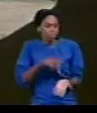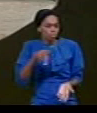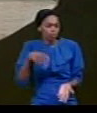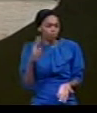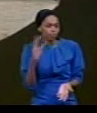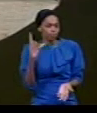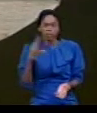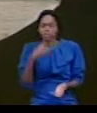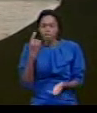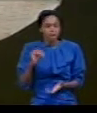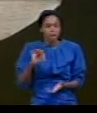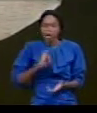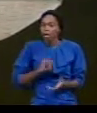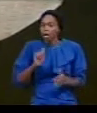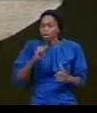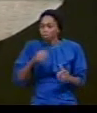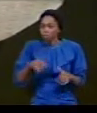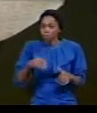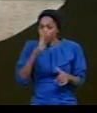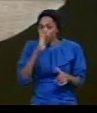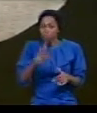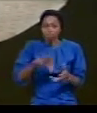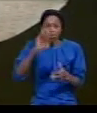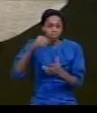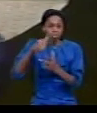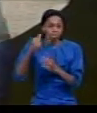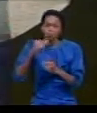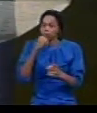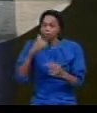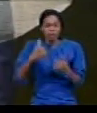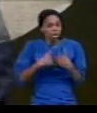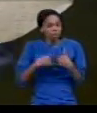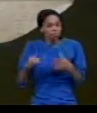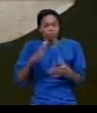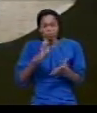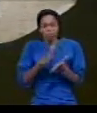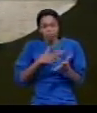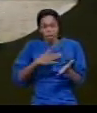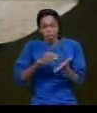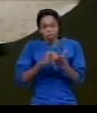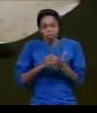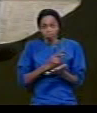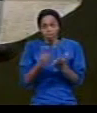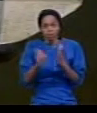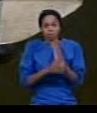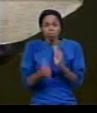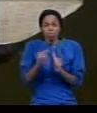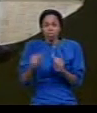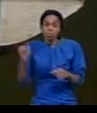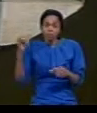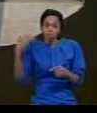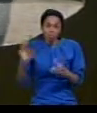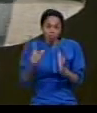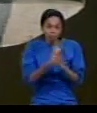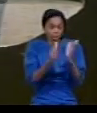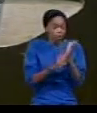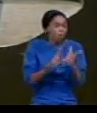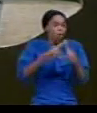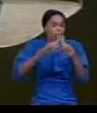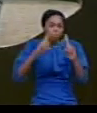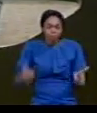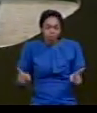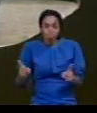not having my own righteousness, which is of the law, but that which is through